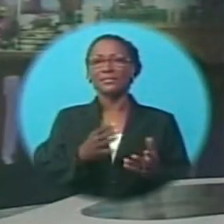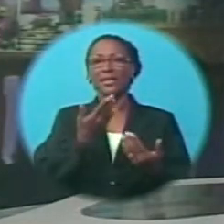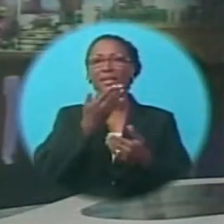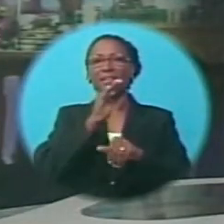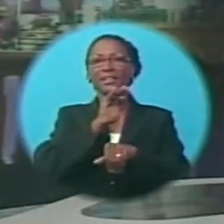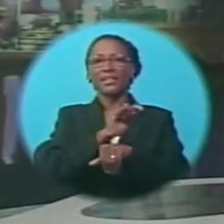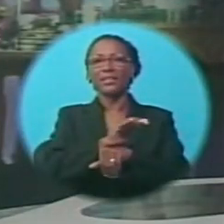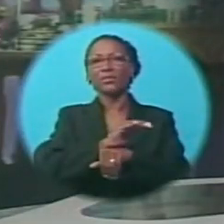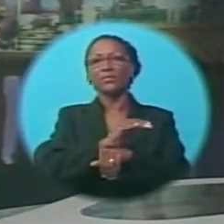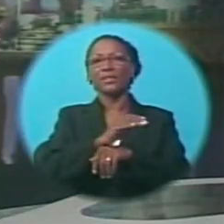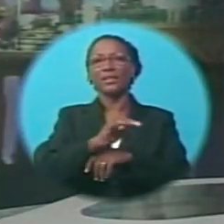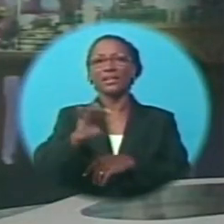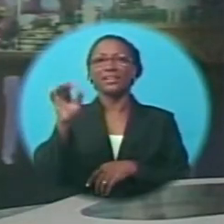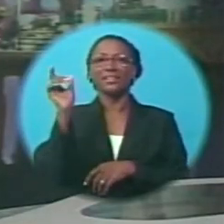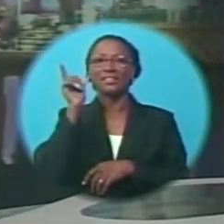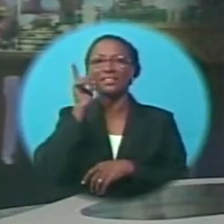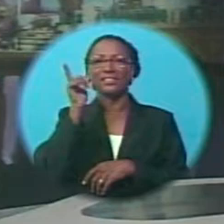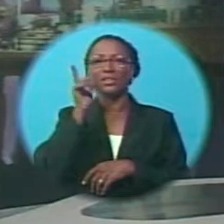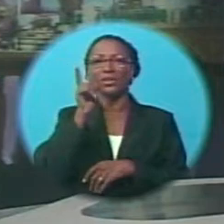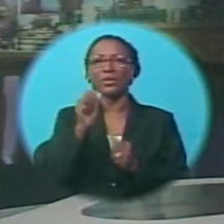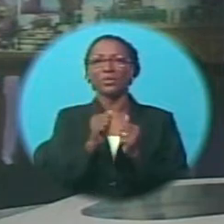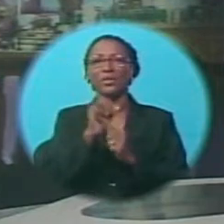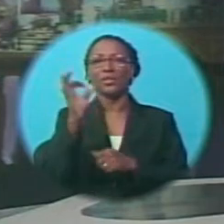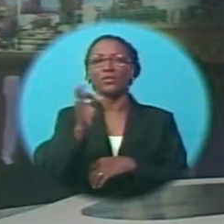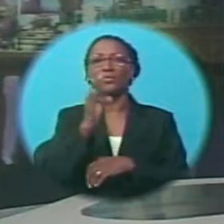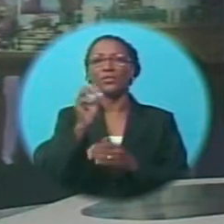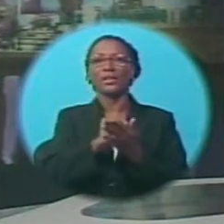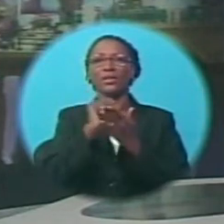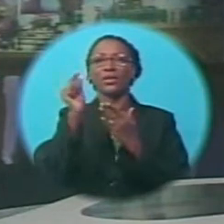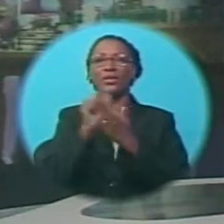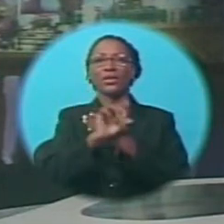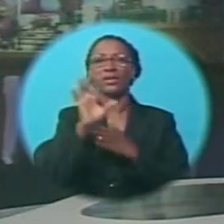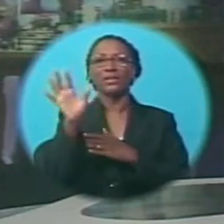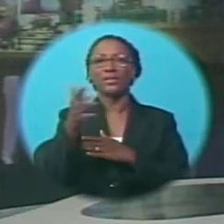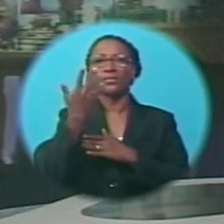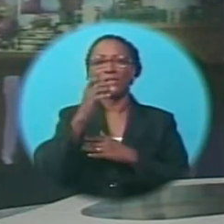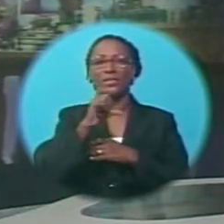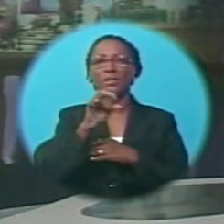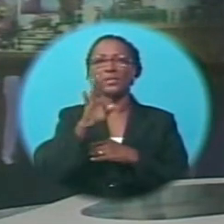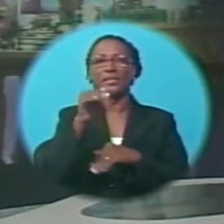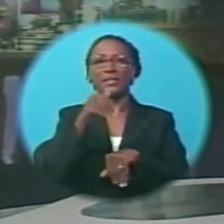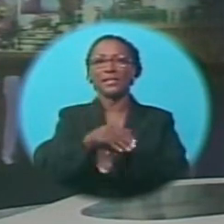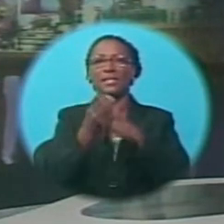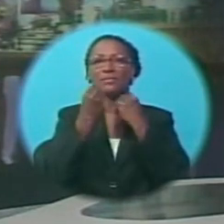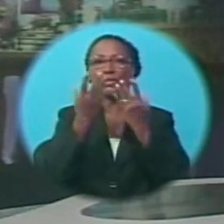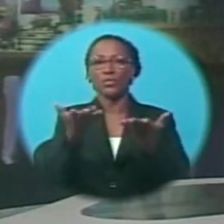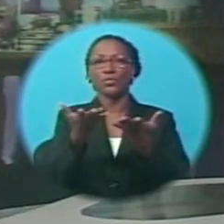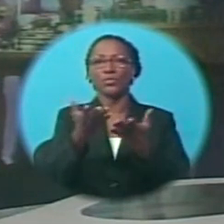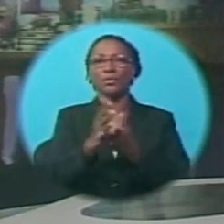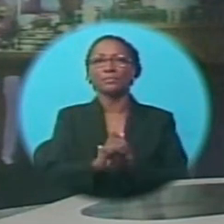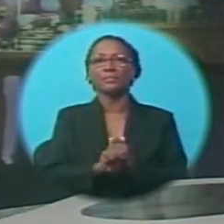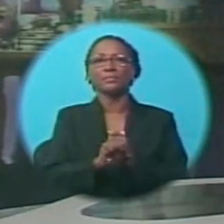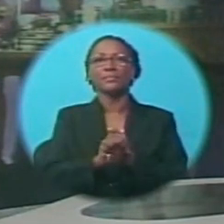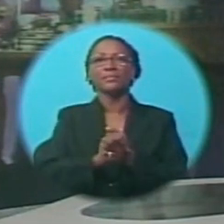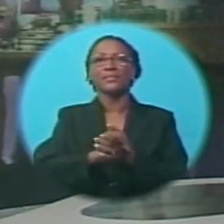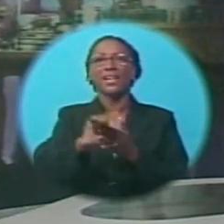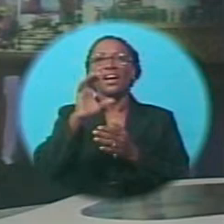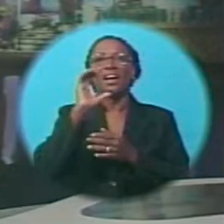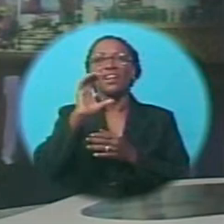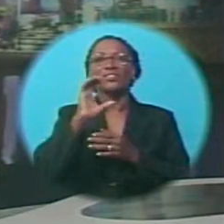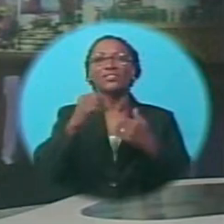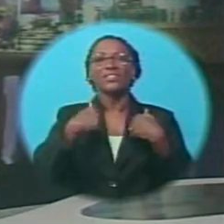And a very good evening to you. I'm Lisa Lord with the Friday, August 5th edition of the CBC Evening News. And our top story, hundreds got